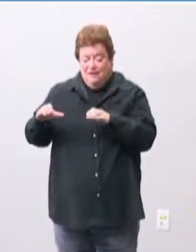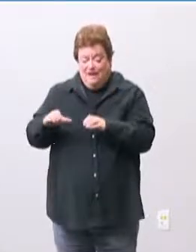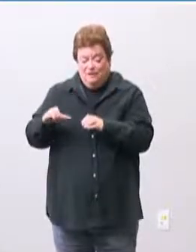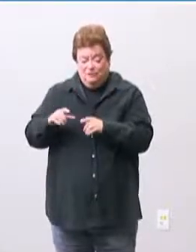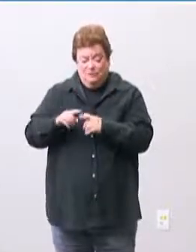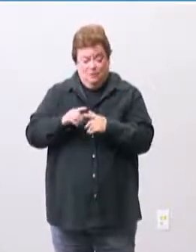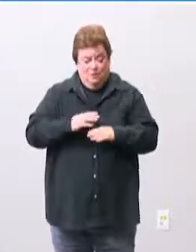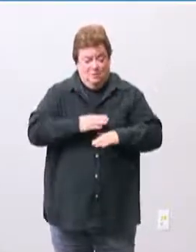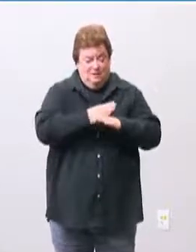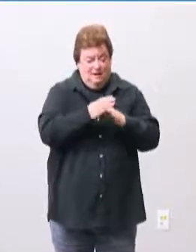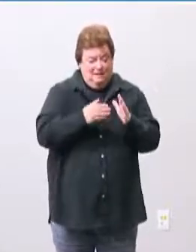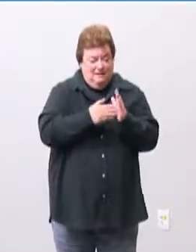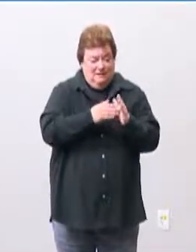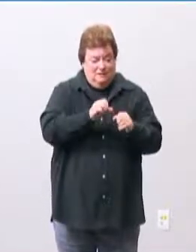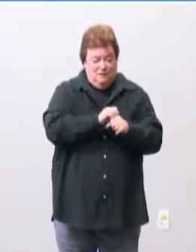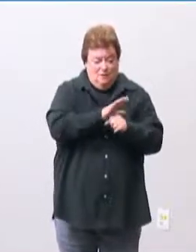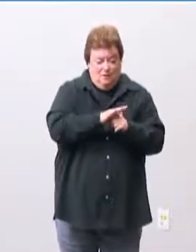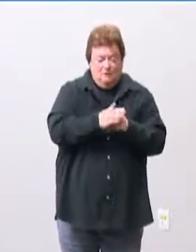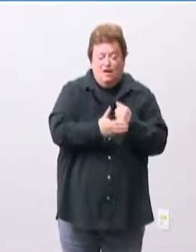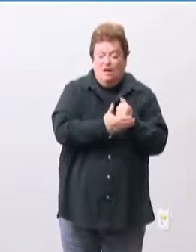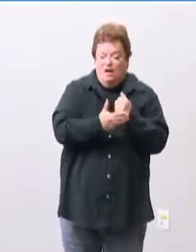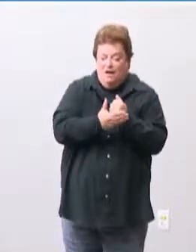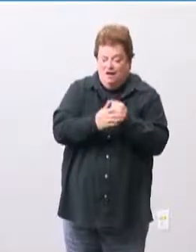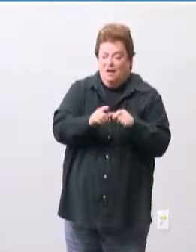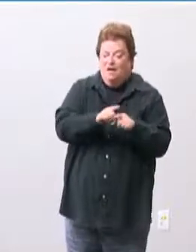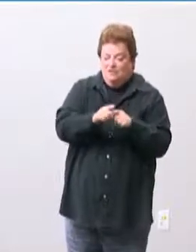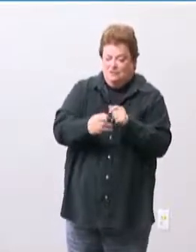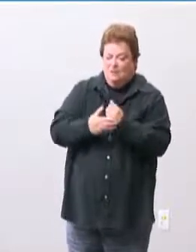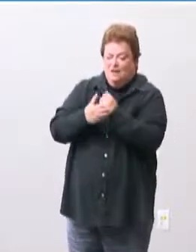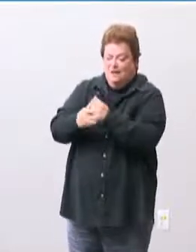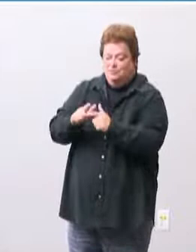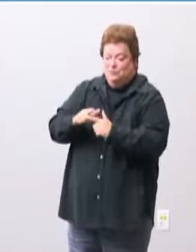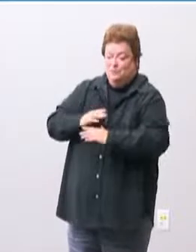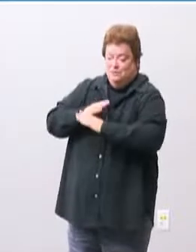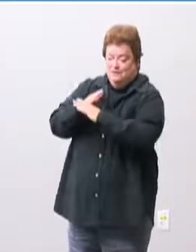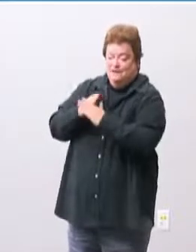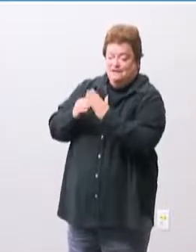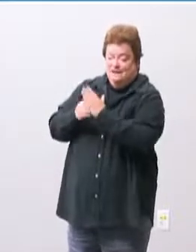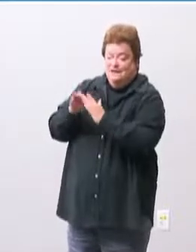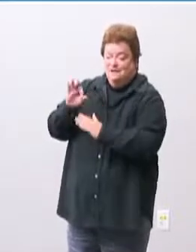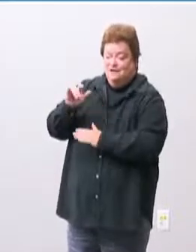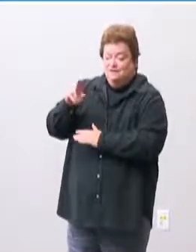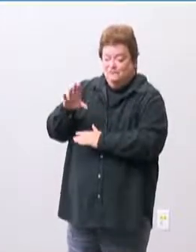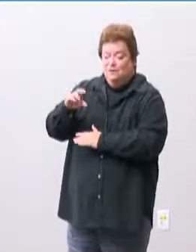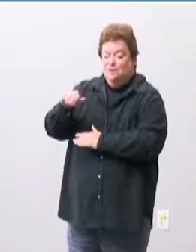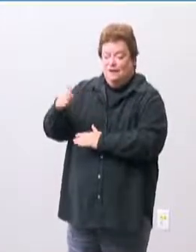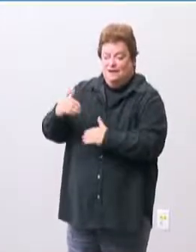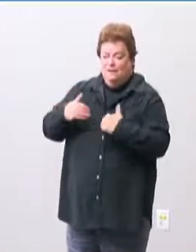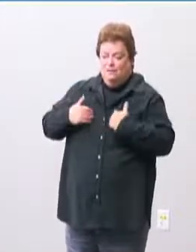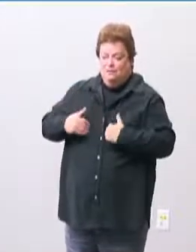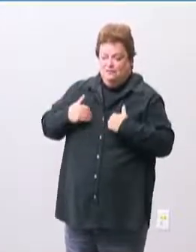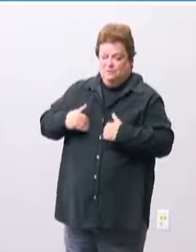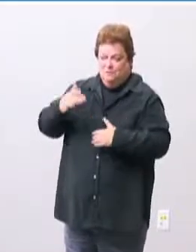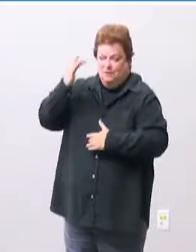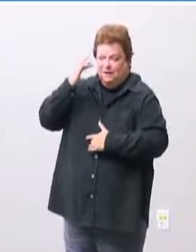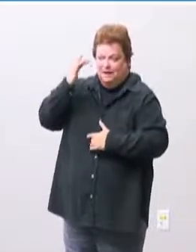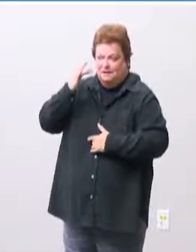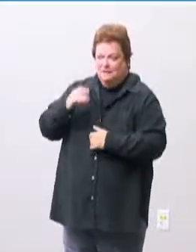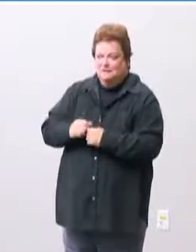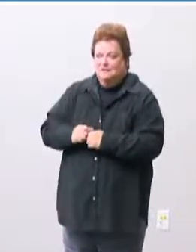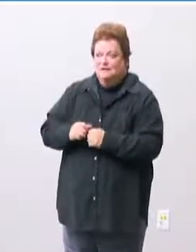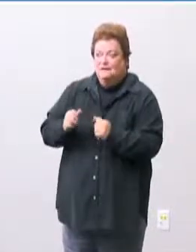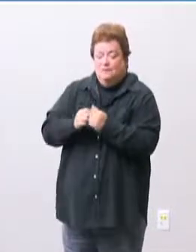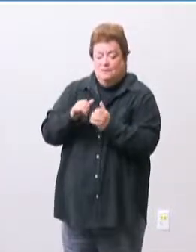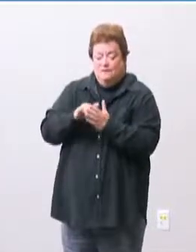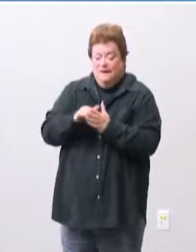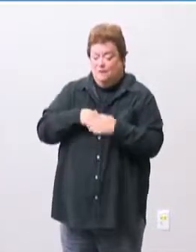protection against COVID-19 will also protect you from the flu and other respiratory illnesses. And with that, we'll